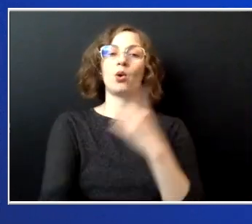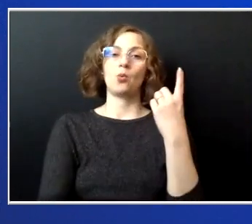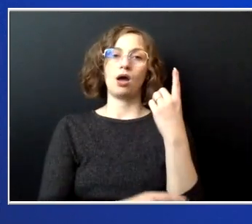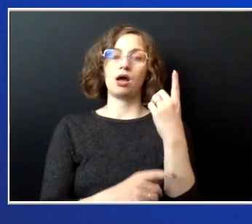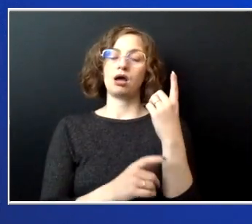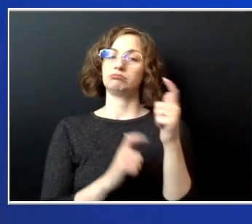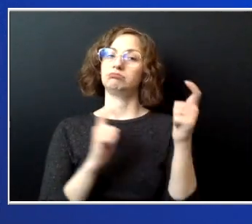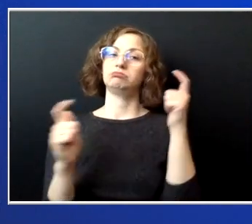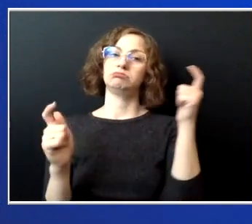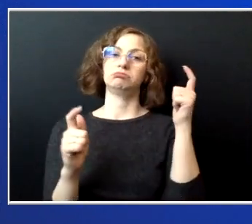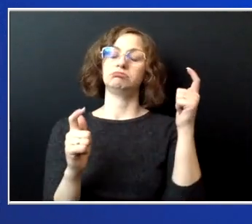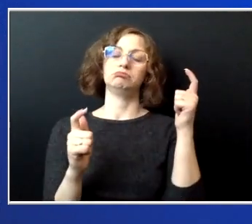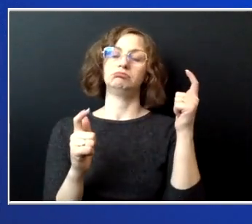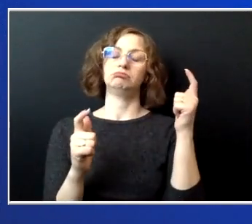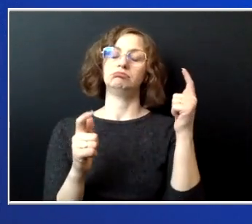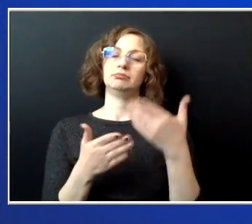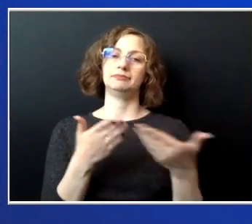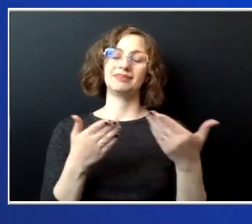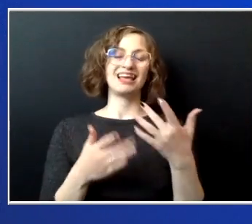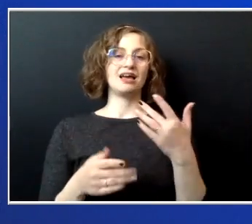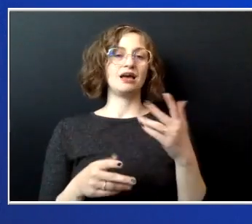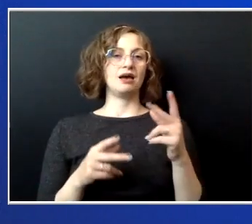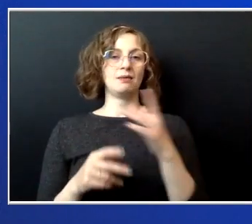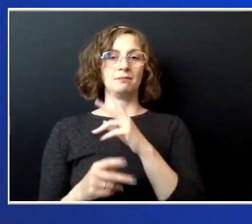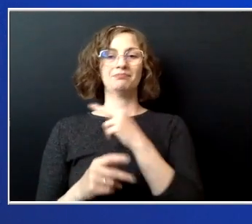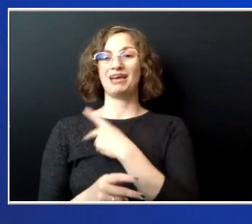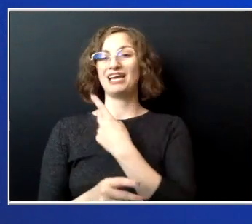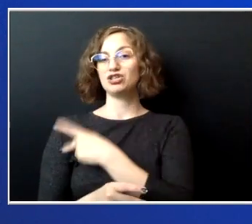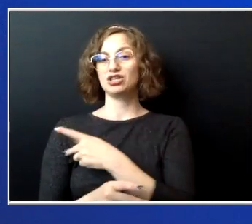being heard. They either